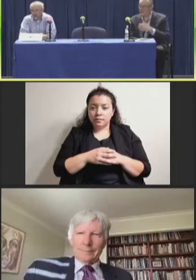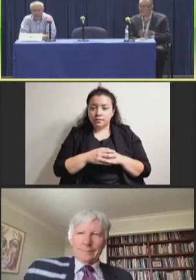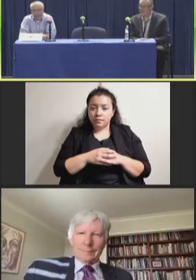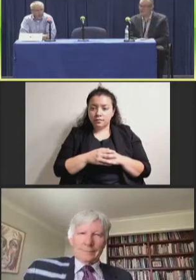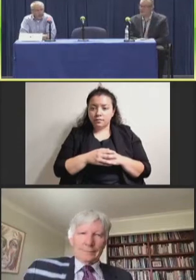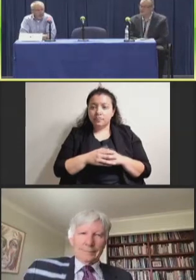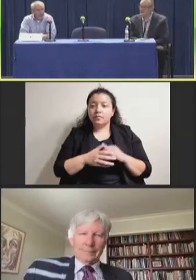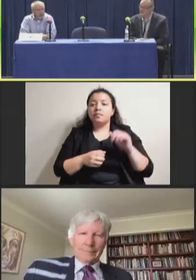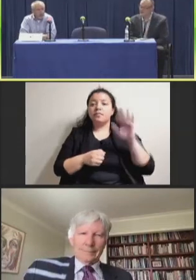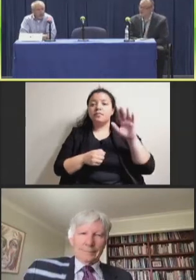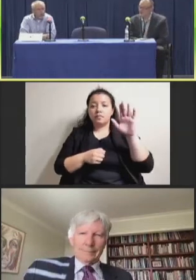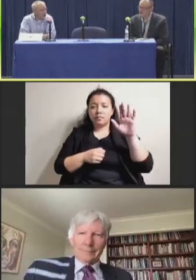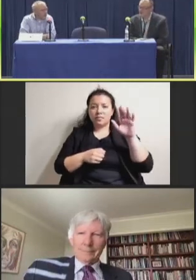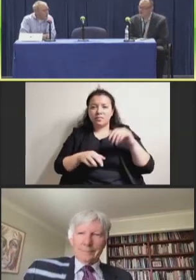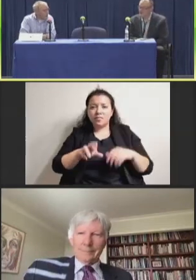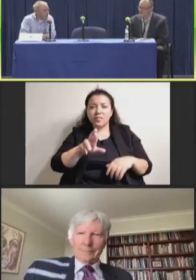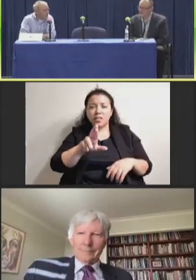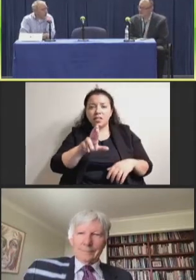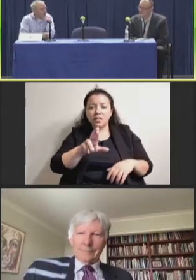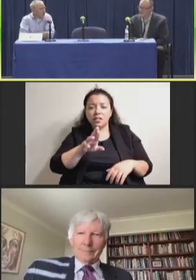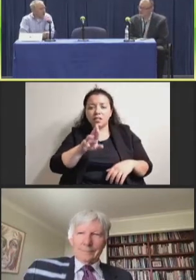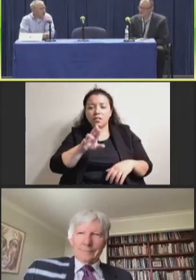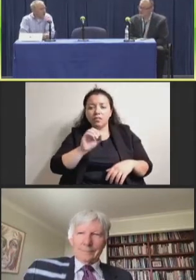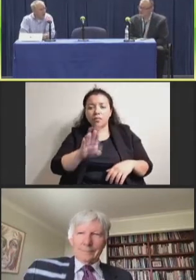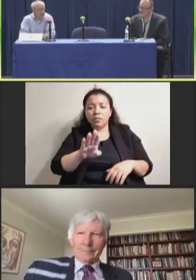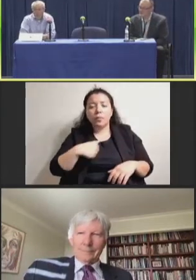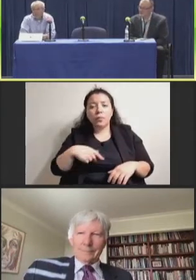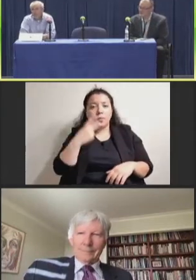Robert, we see that you're unmuted, but we don't hear you.